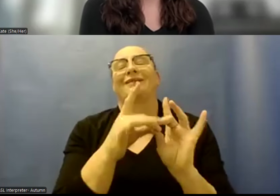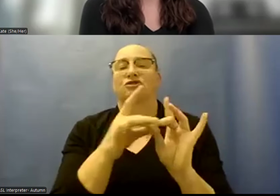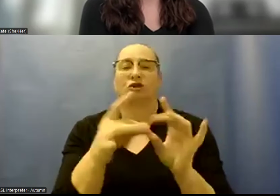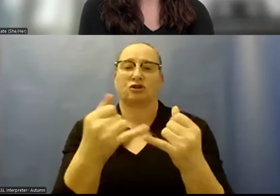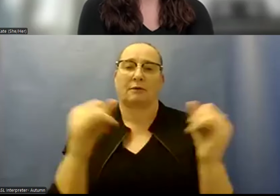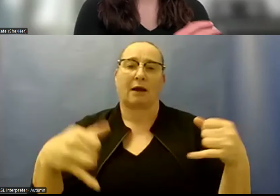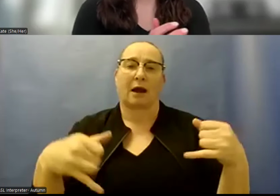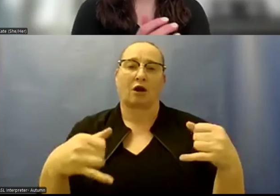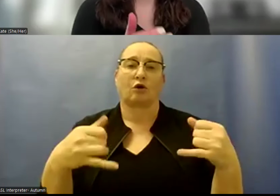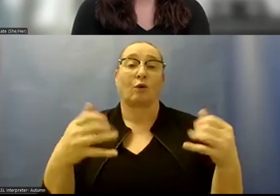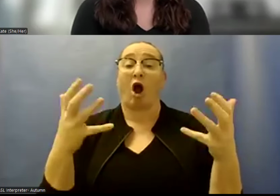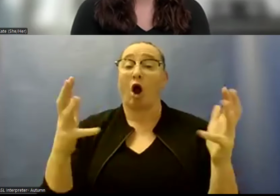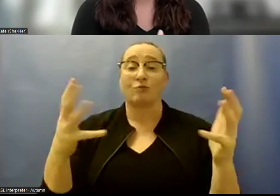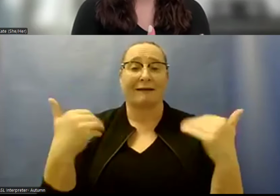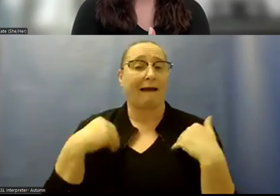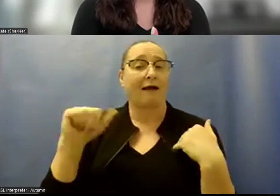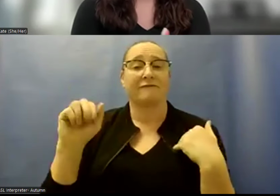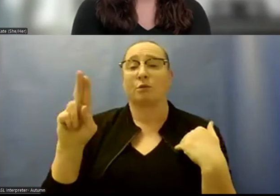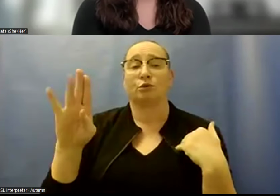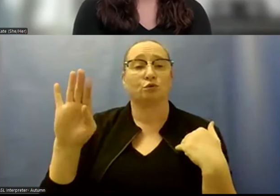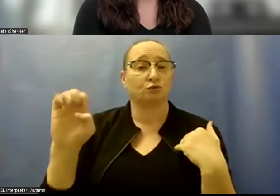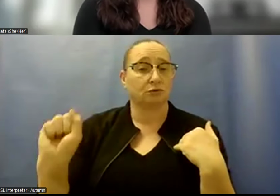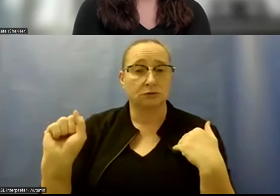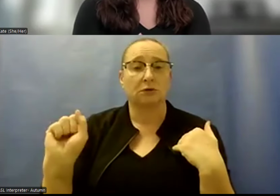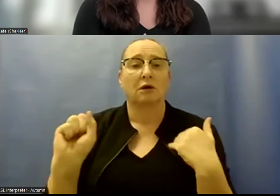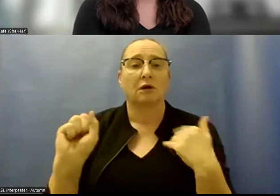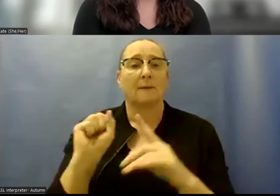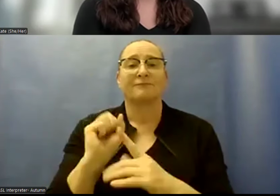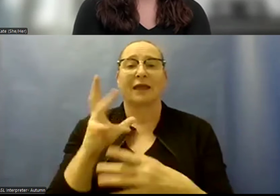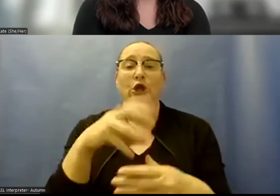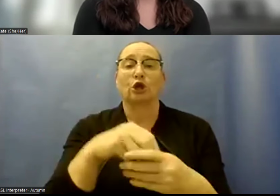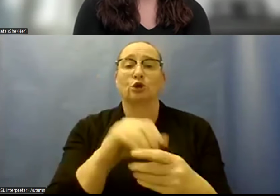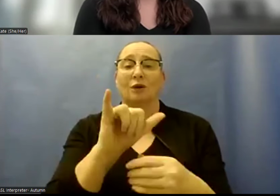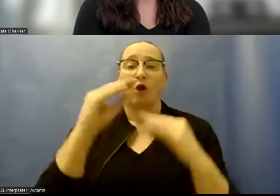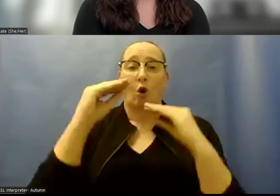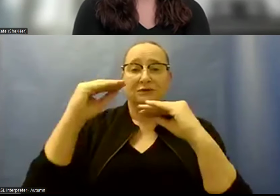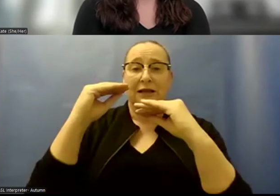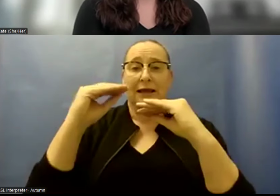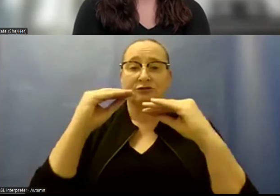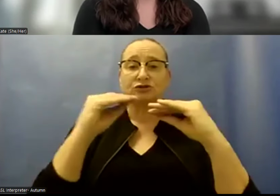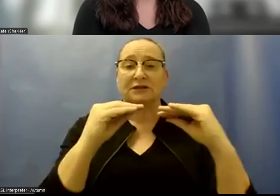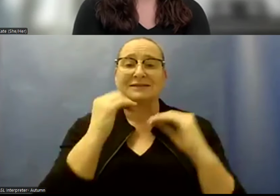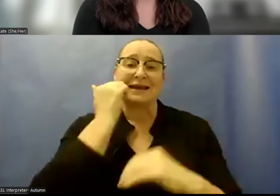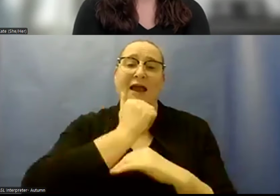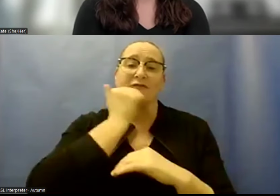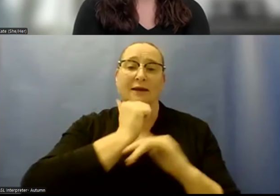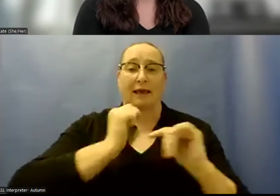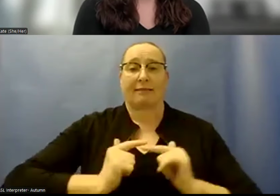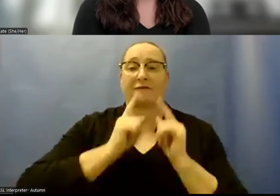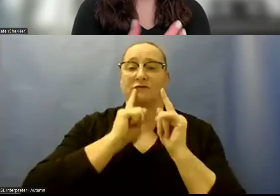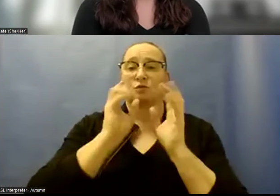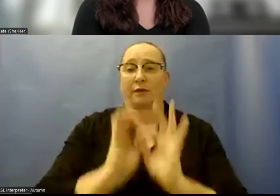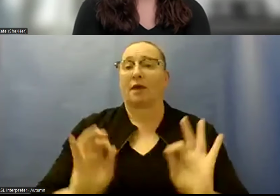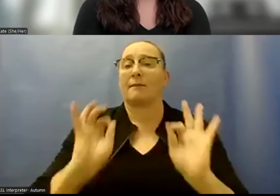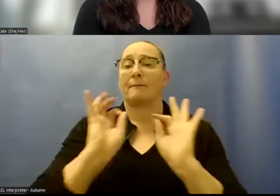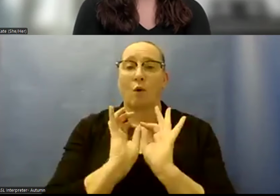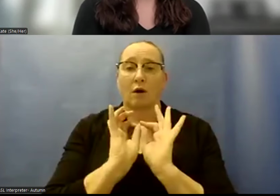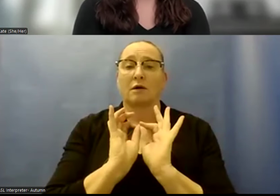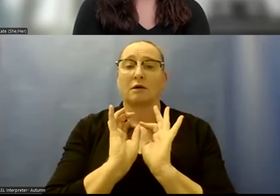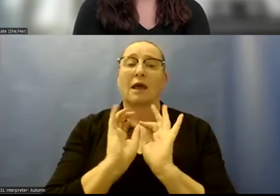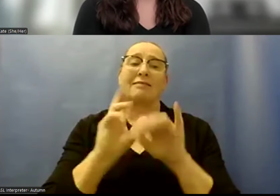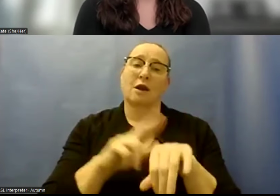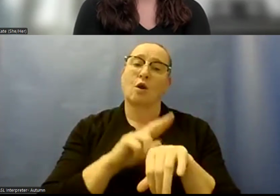been abuse. And so I think including those lessons, in everyday life is really important, and